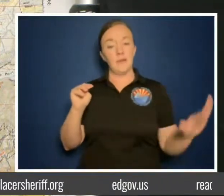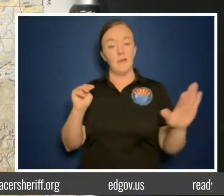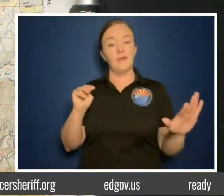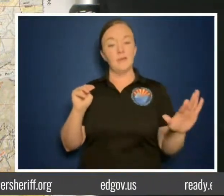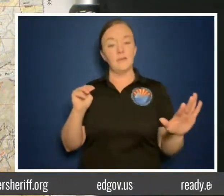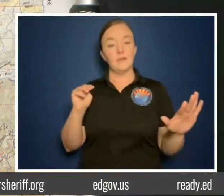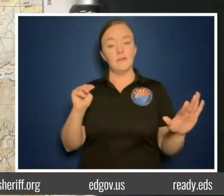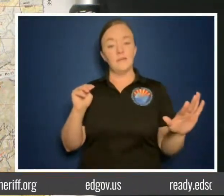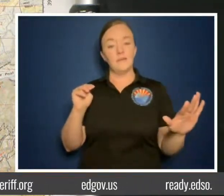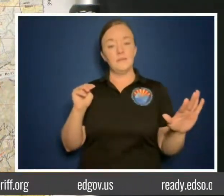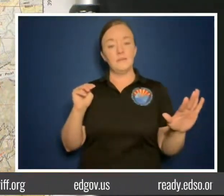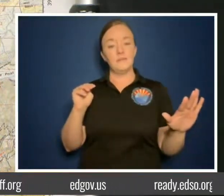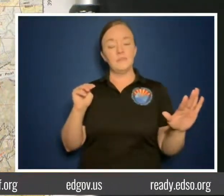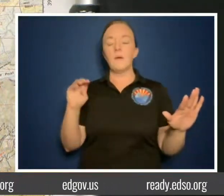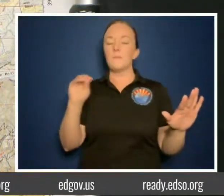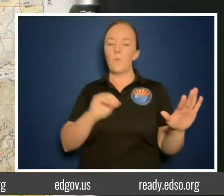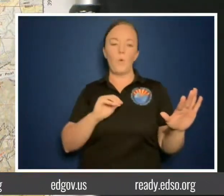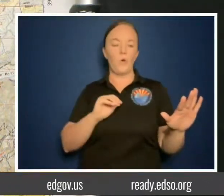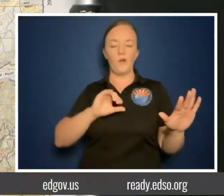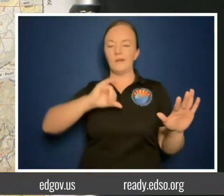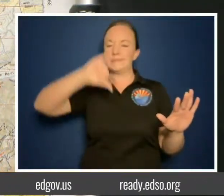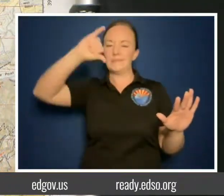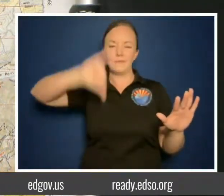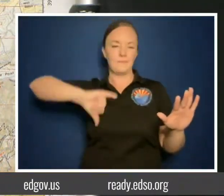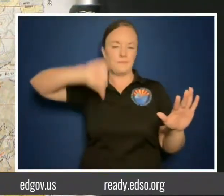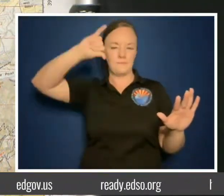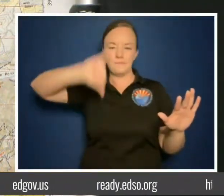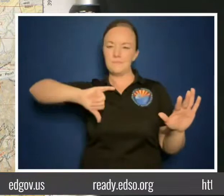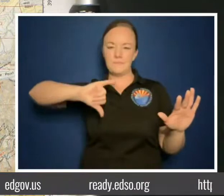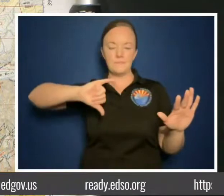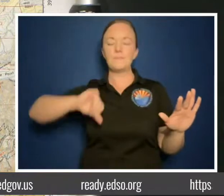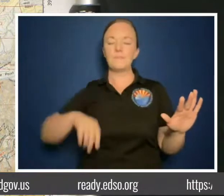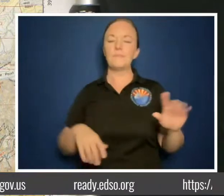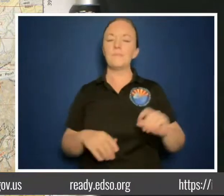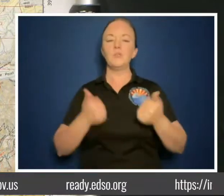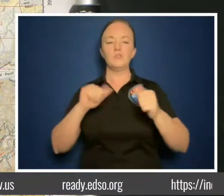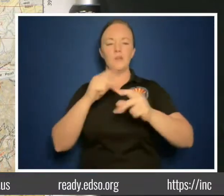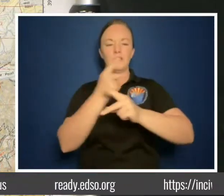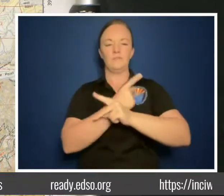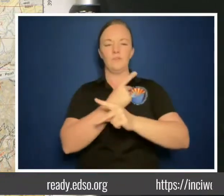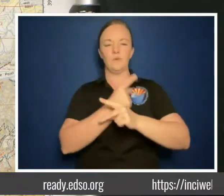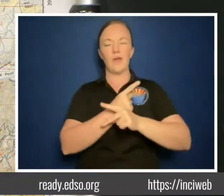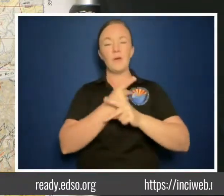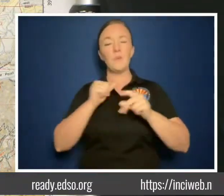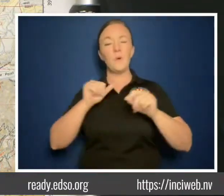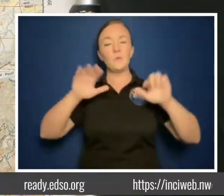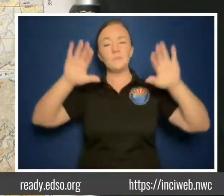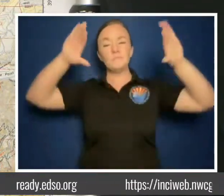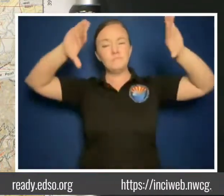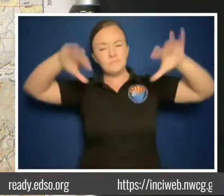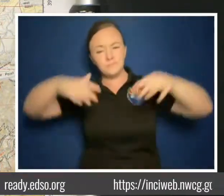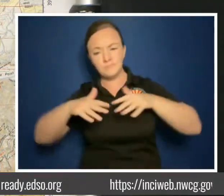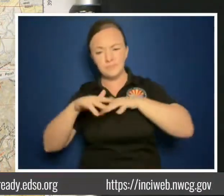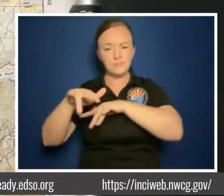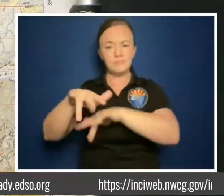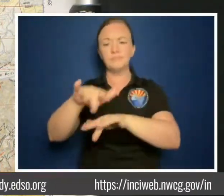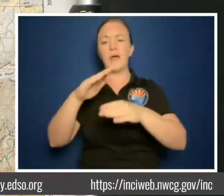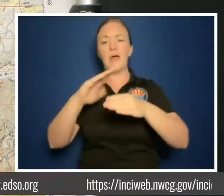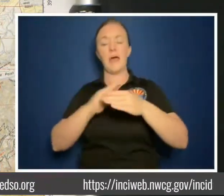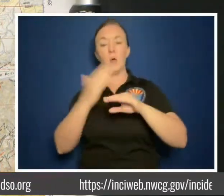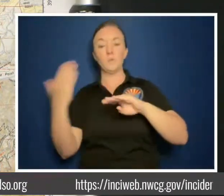kind of more of the same up here. They're looking for ways to get across these drainages and or around